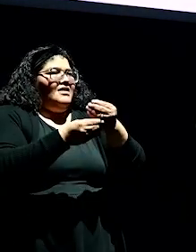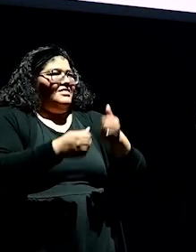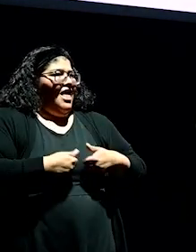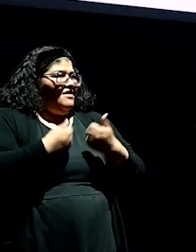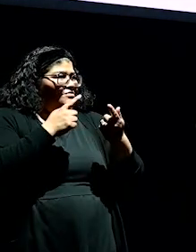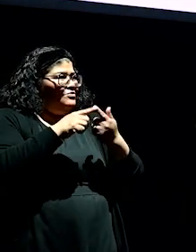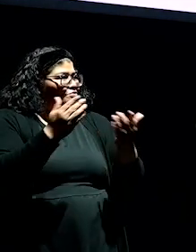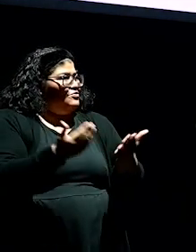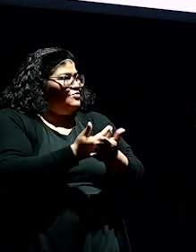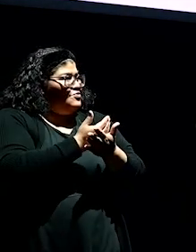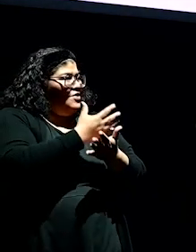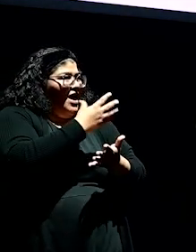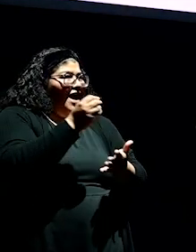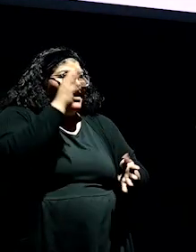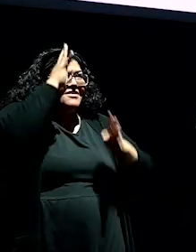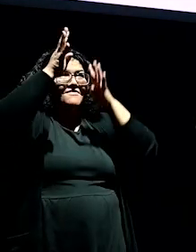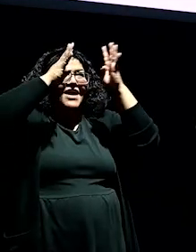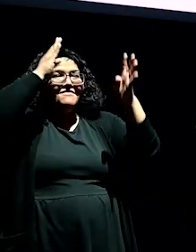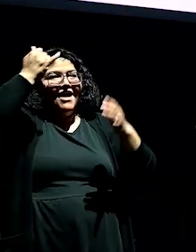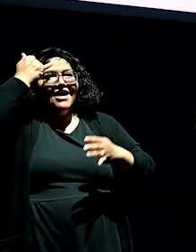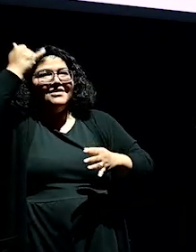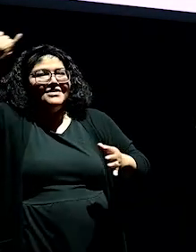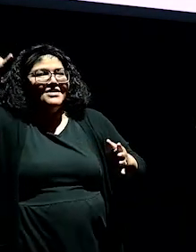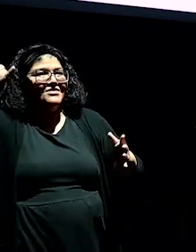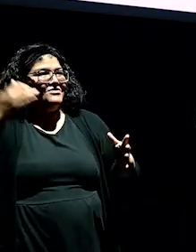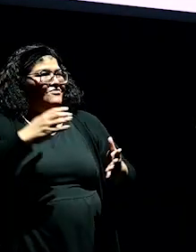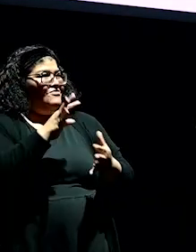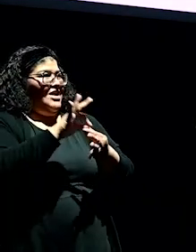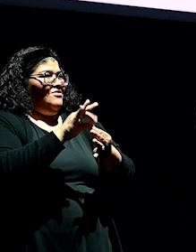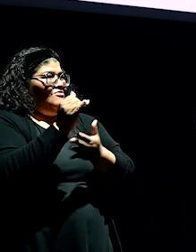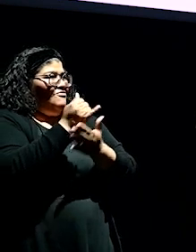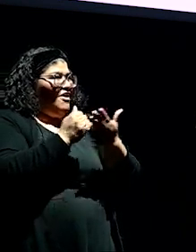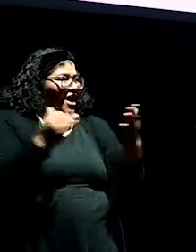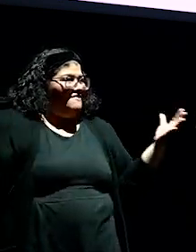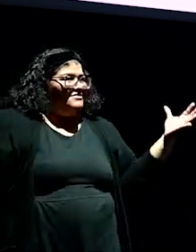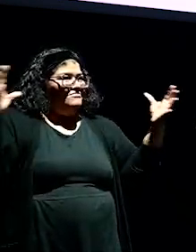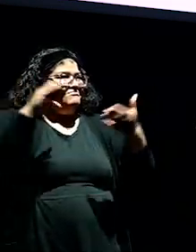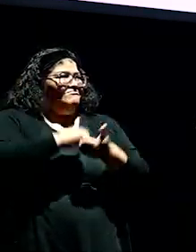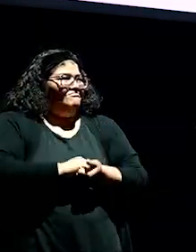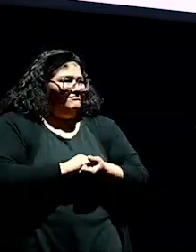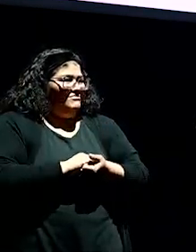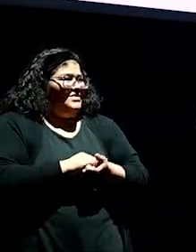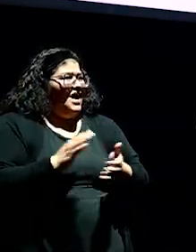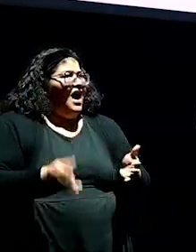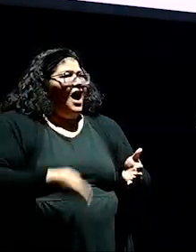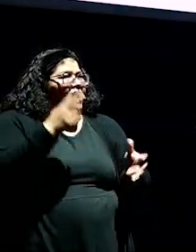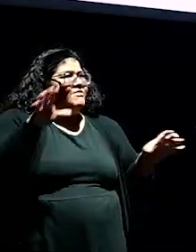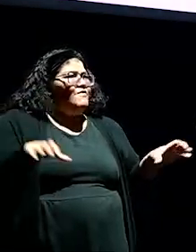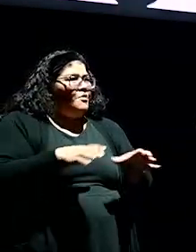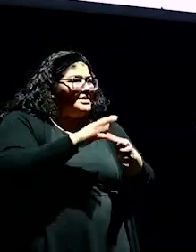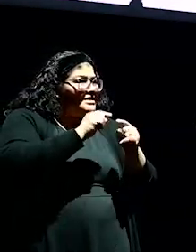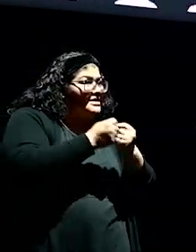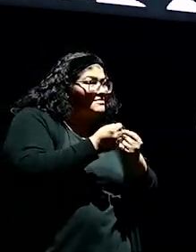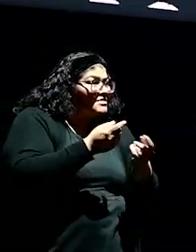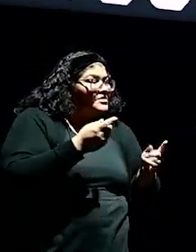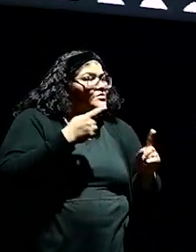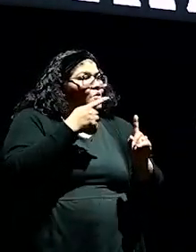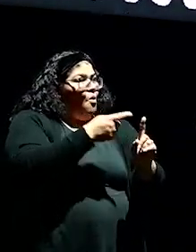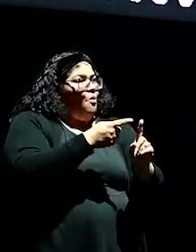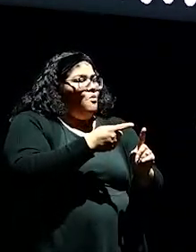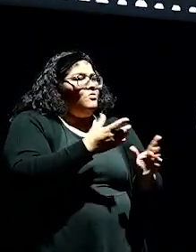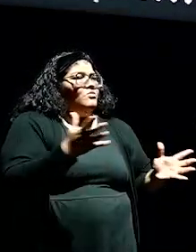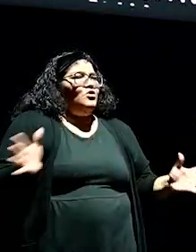and craft new, innovative ones. Building high-performing teams, she's committed to nurturing an inclusive